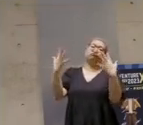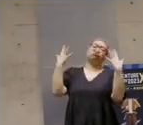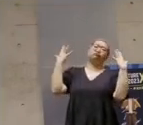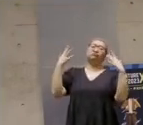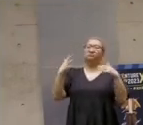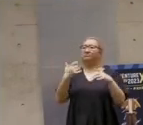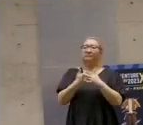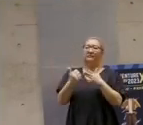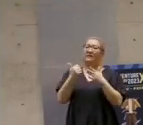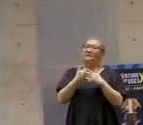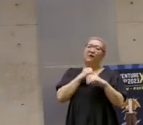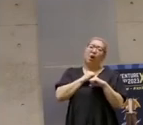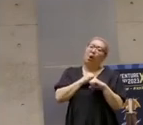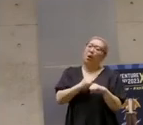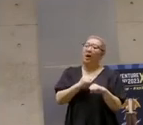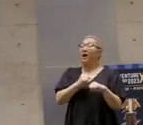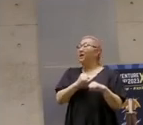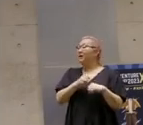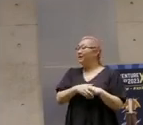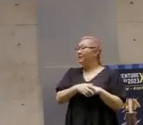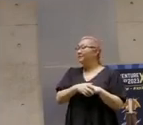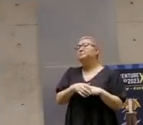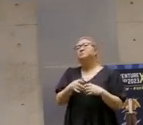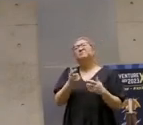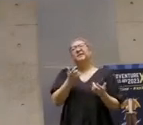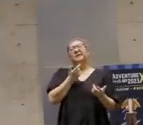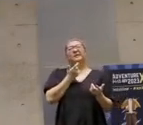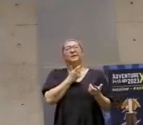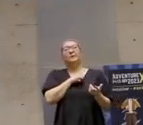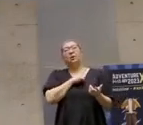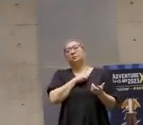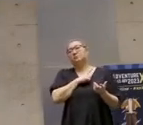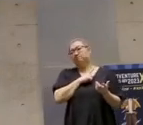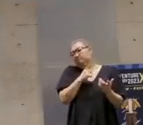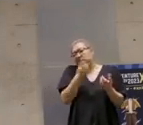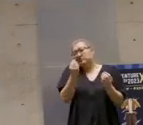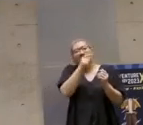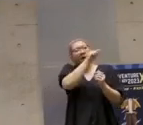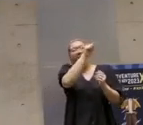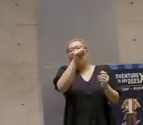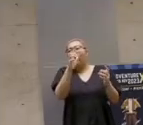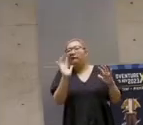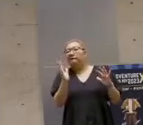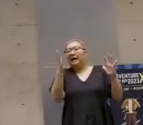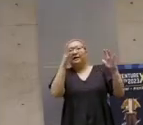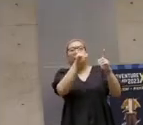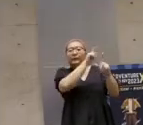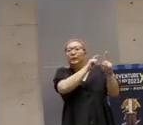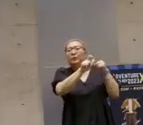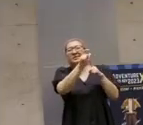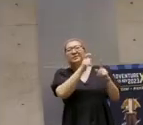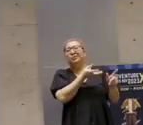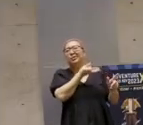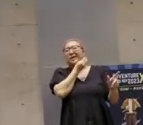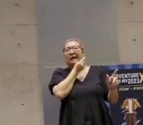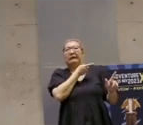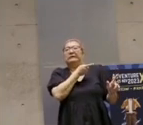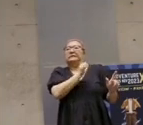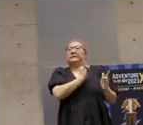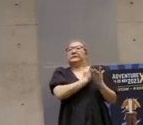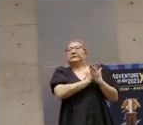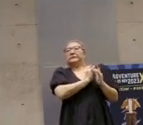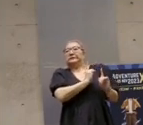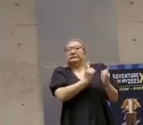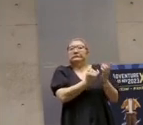know, particularly since you hear these awful things about other communities. So we're very, very lucky. And the two things that they always ask